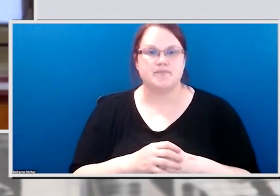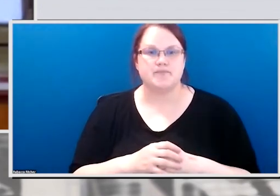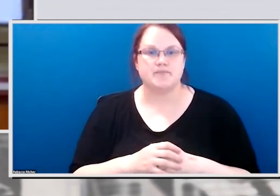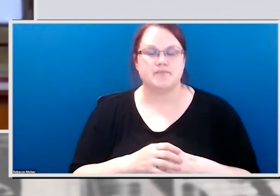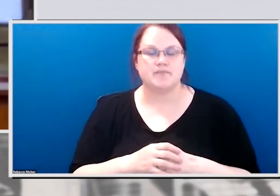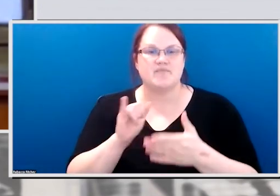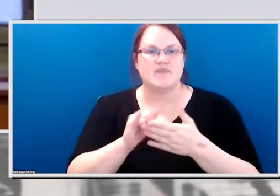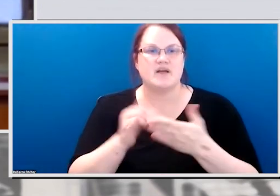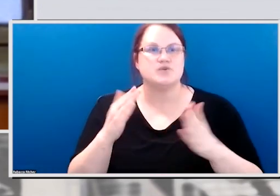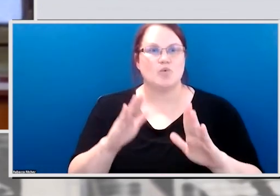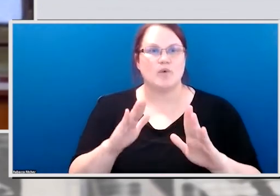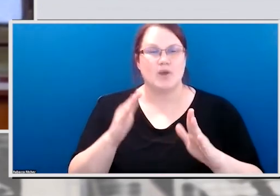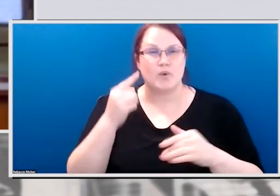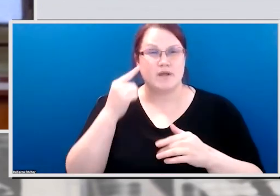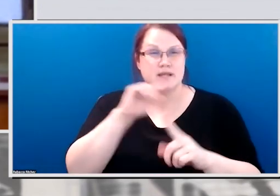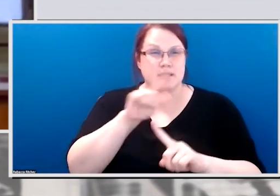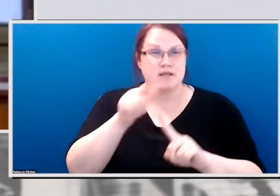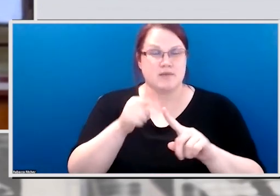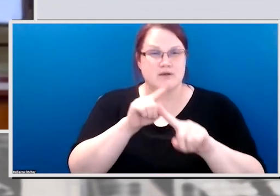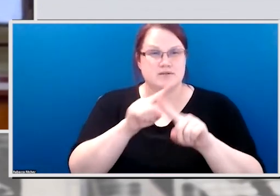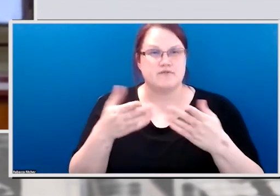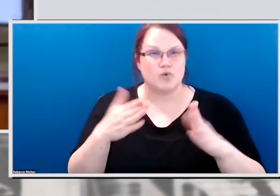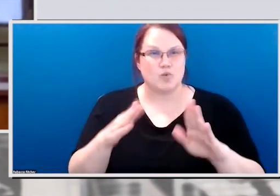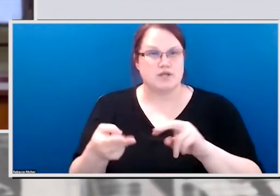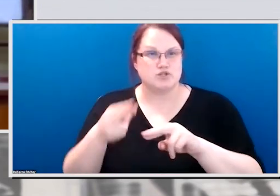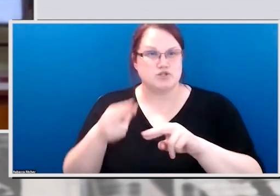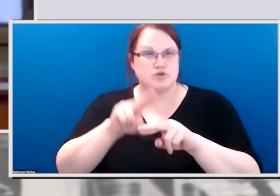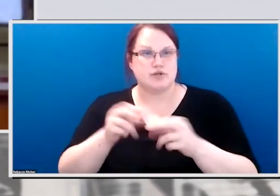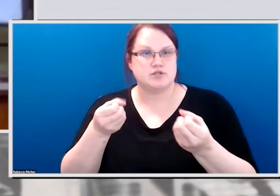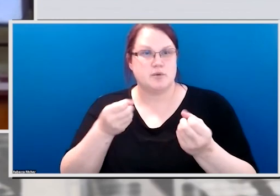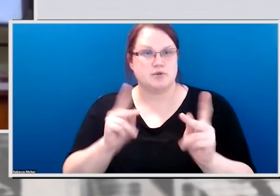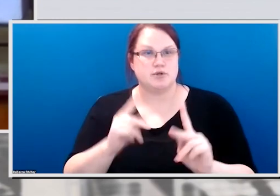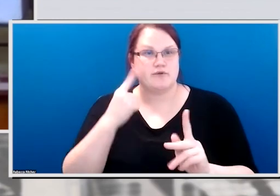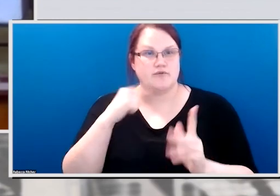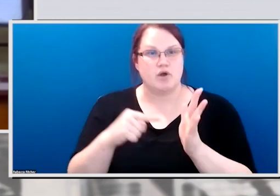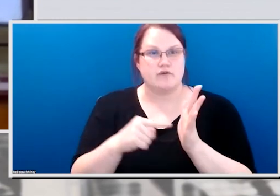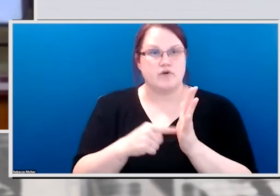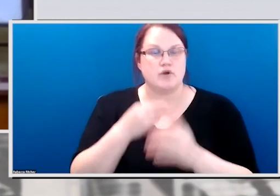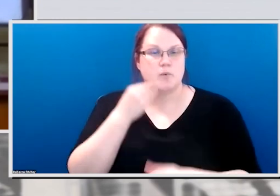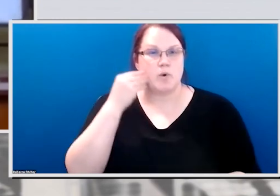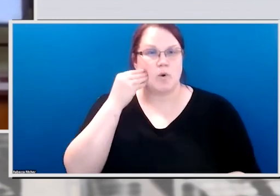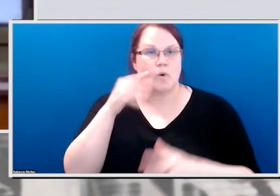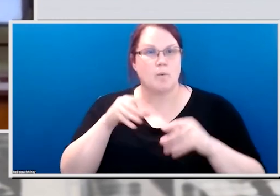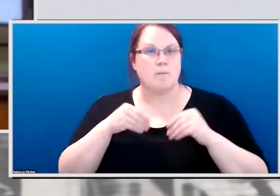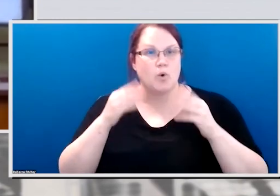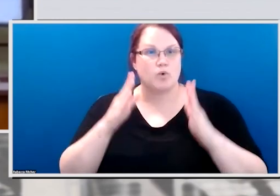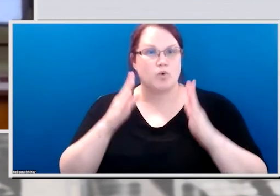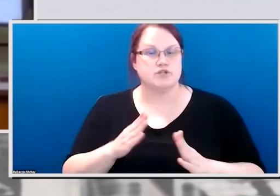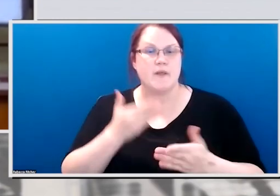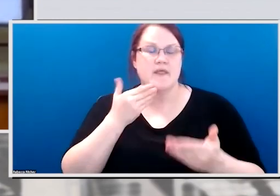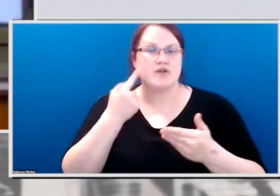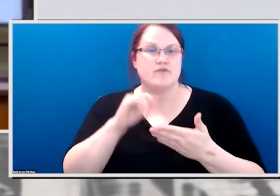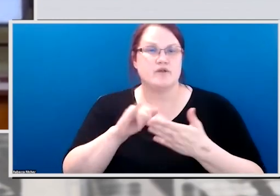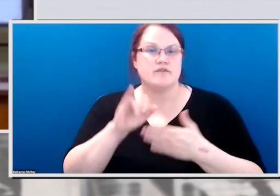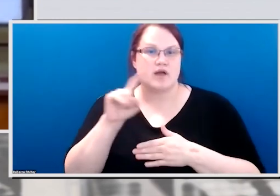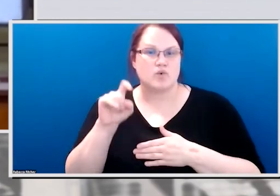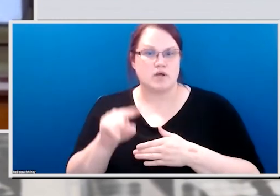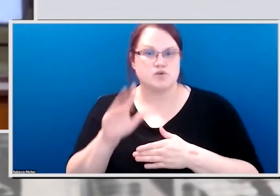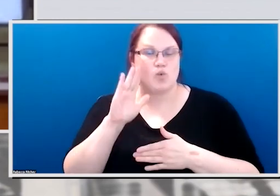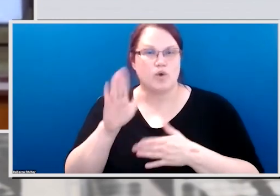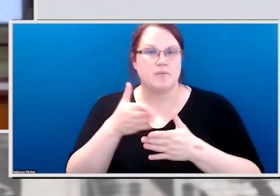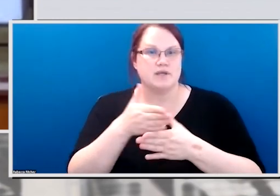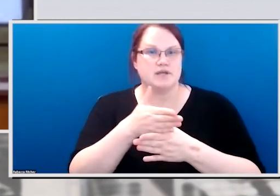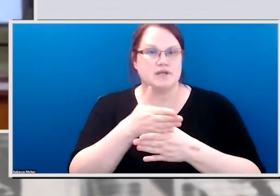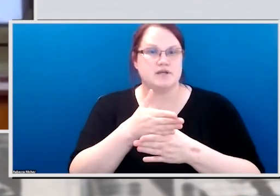in the way that we're thinking about ways to increase opportunities for affordable home ownership. So thank you for that question, and we'll certainly be sure to